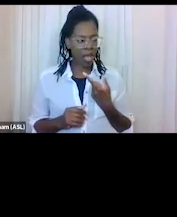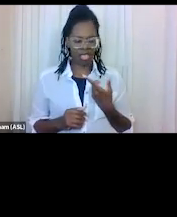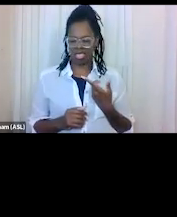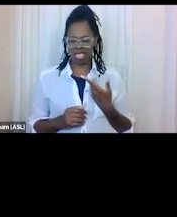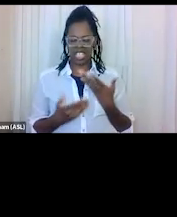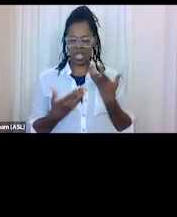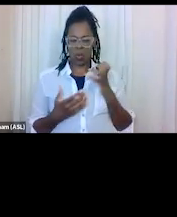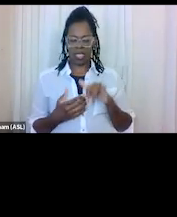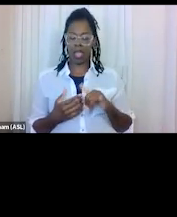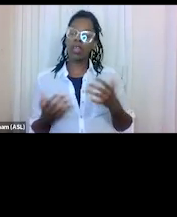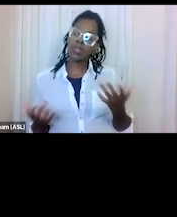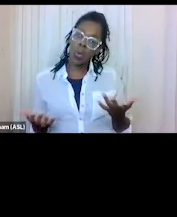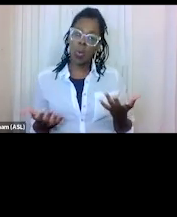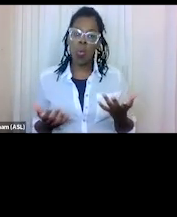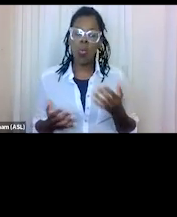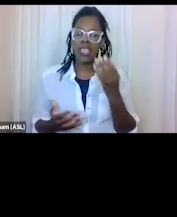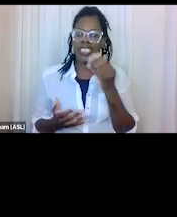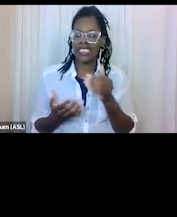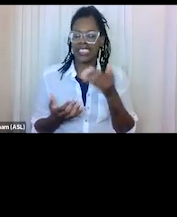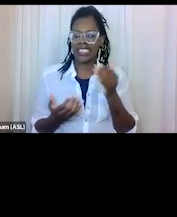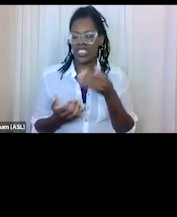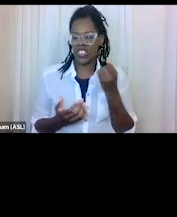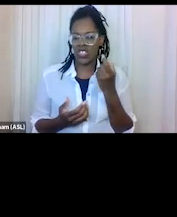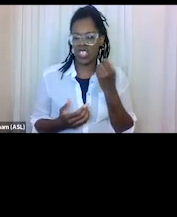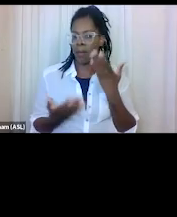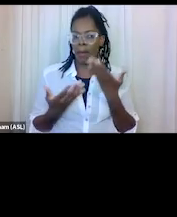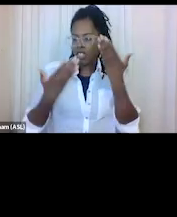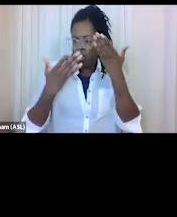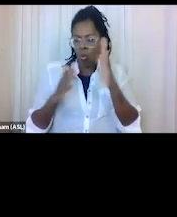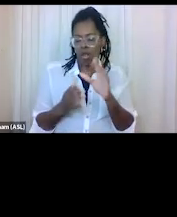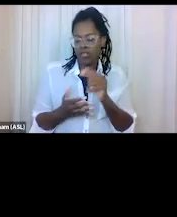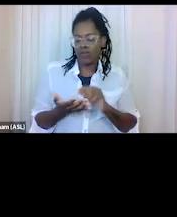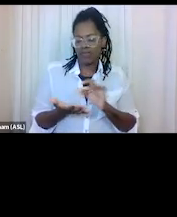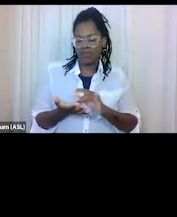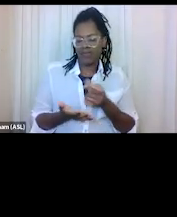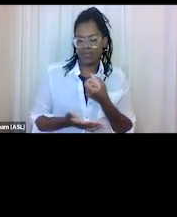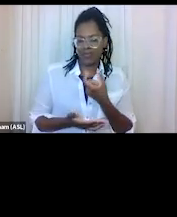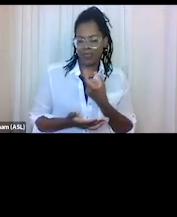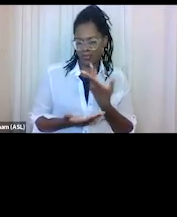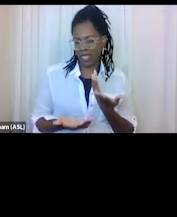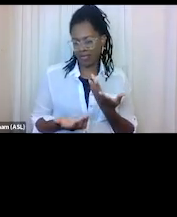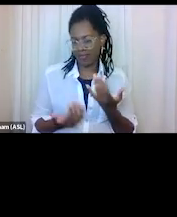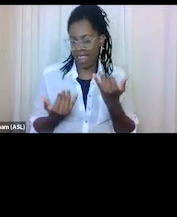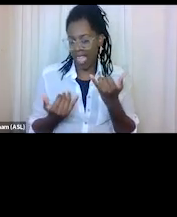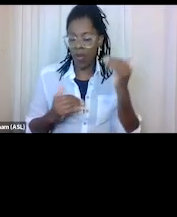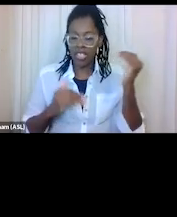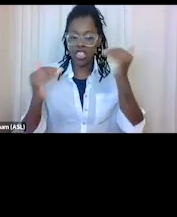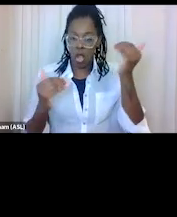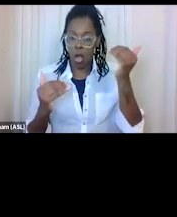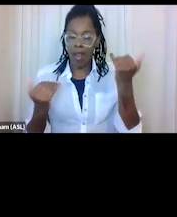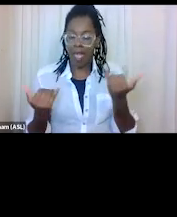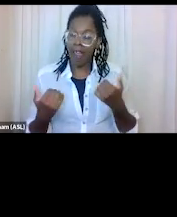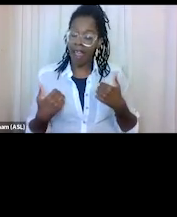And so it's easy to understand why they may not want to take medication now as an adult when they have the